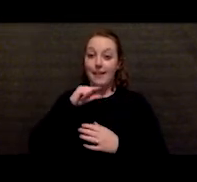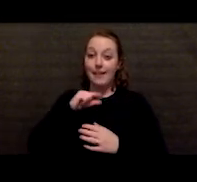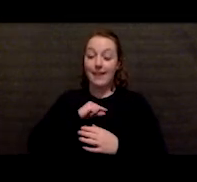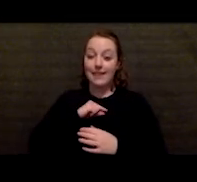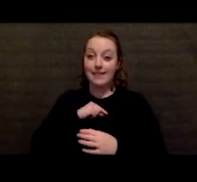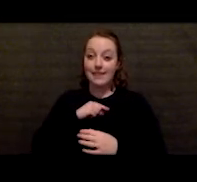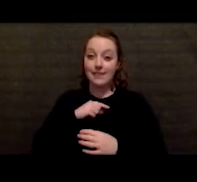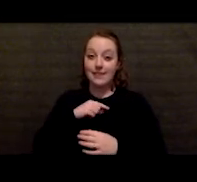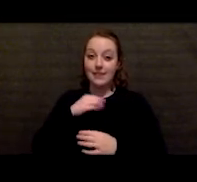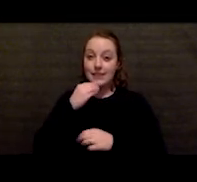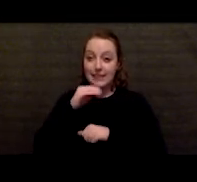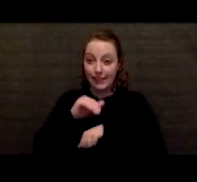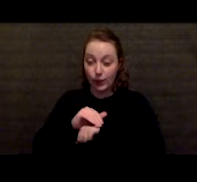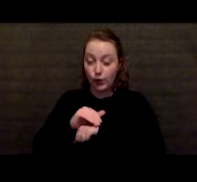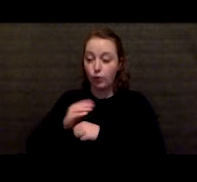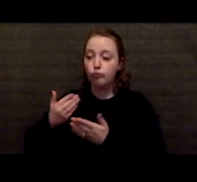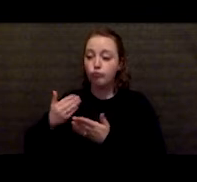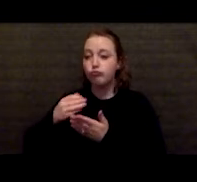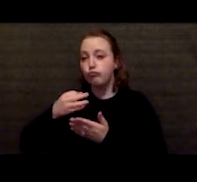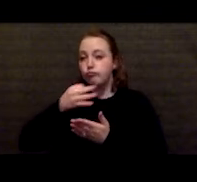just, yes.